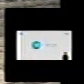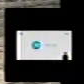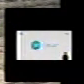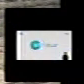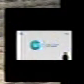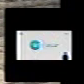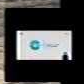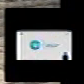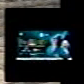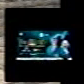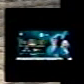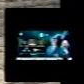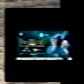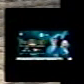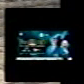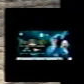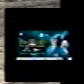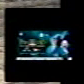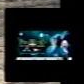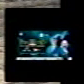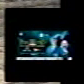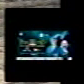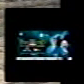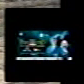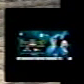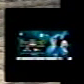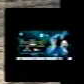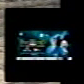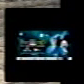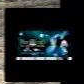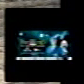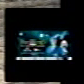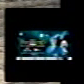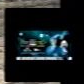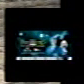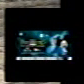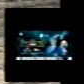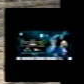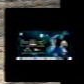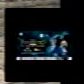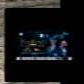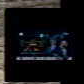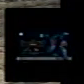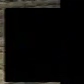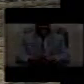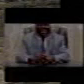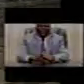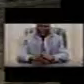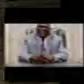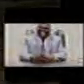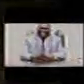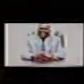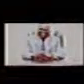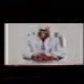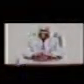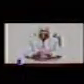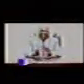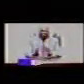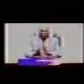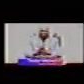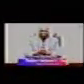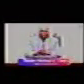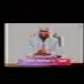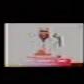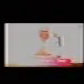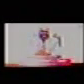And so they abuse relationship or they abuse assets. Now, if you know the reason